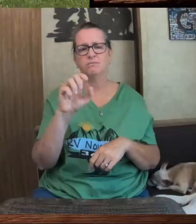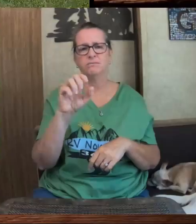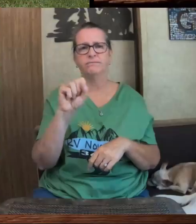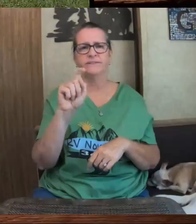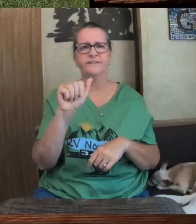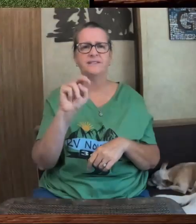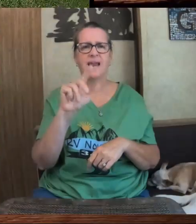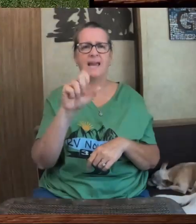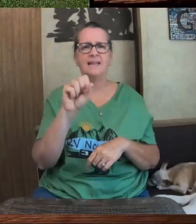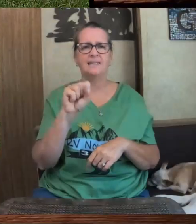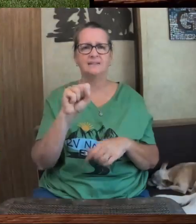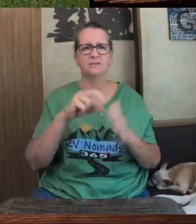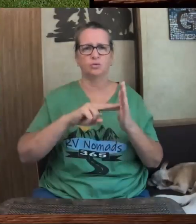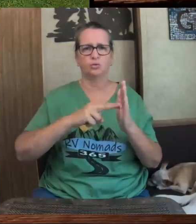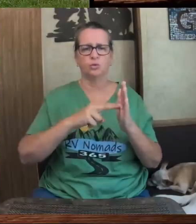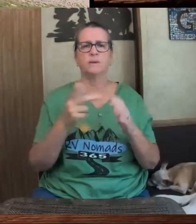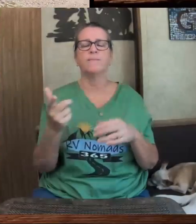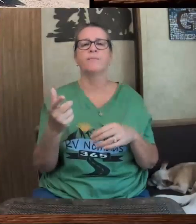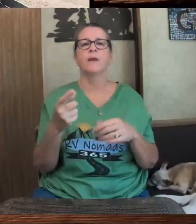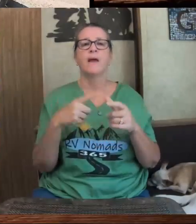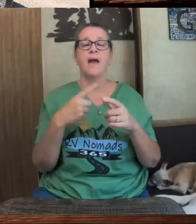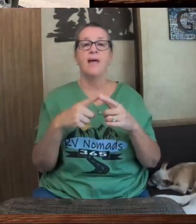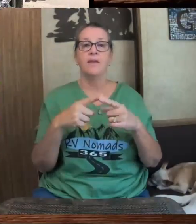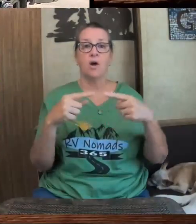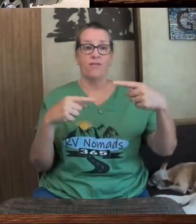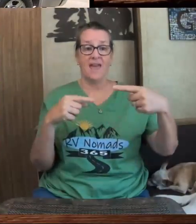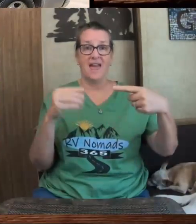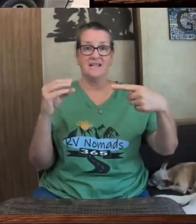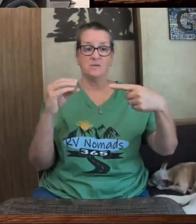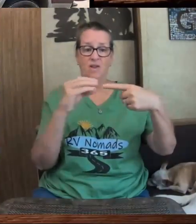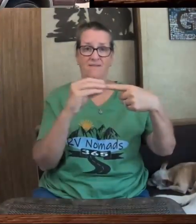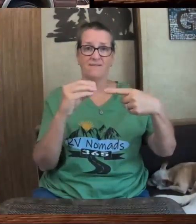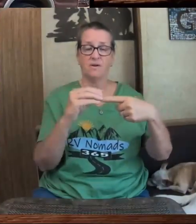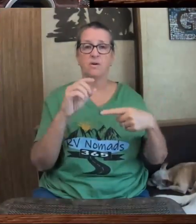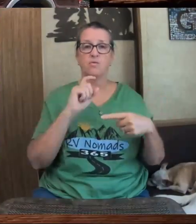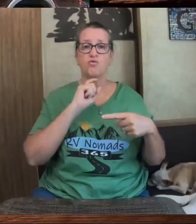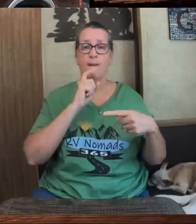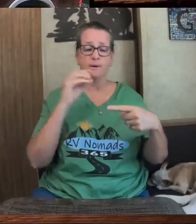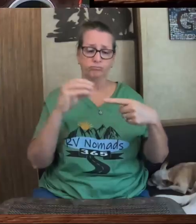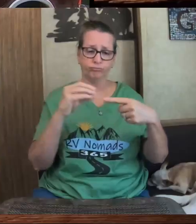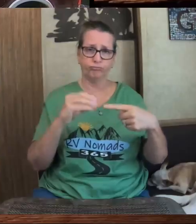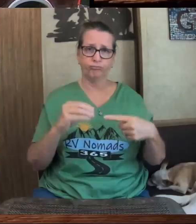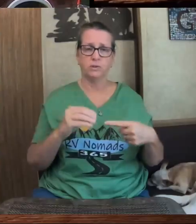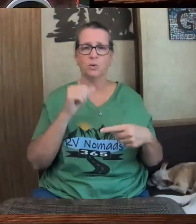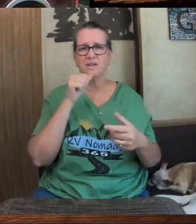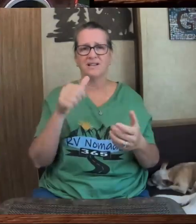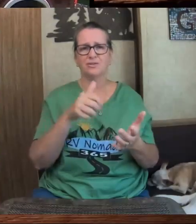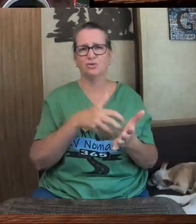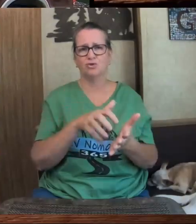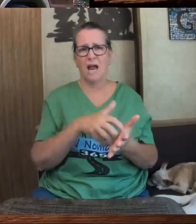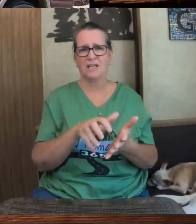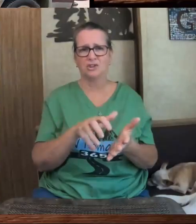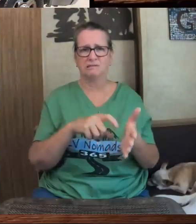come. And then on our exposed wire edges, we have little rubber pieces that fit over so it doesn't scratch